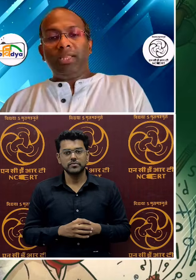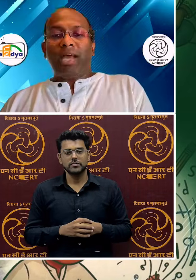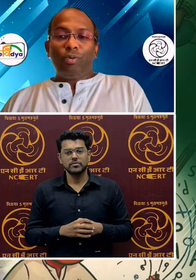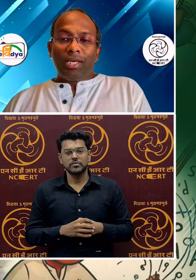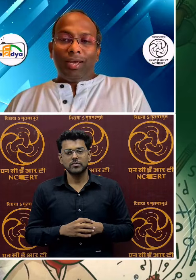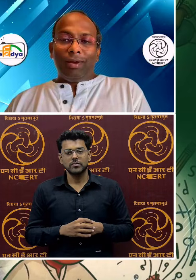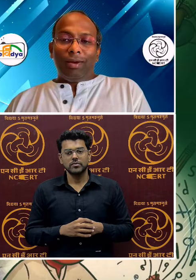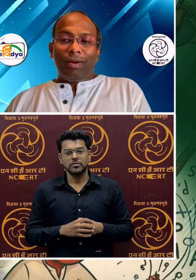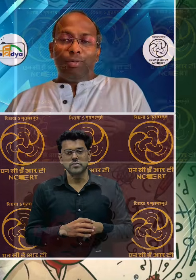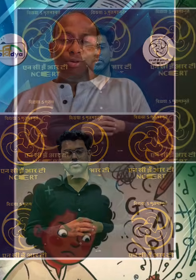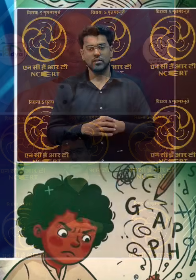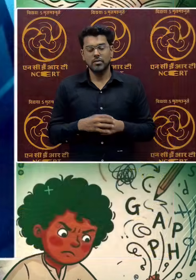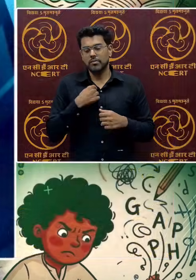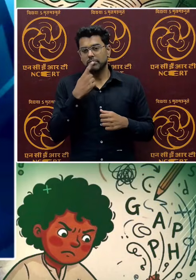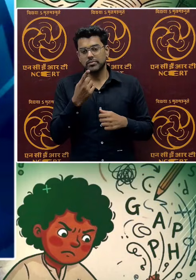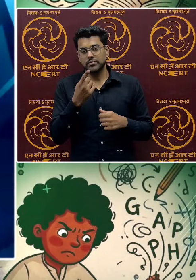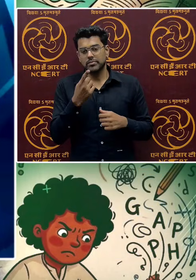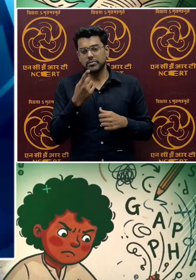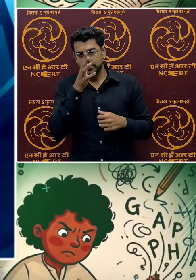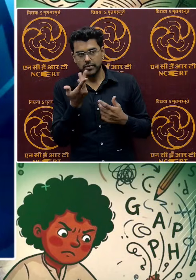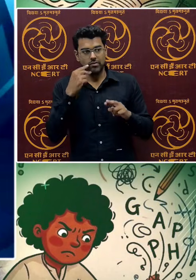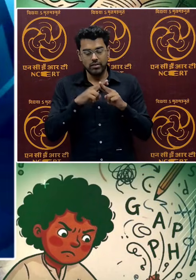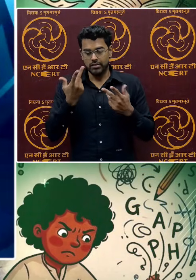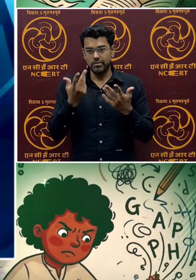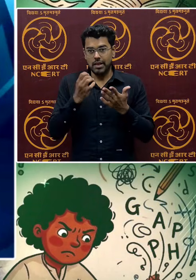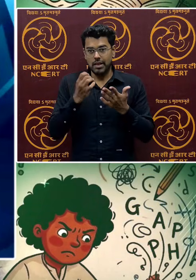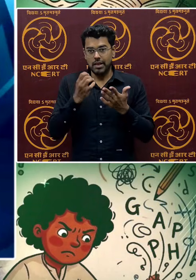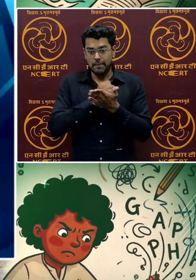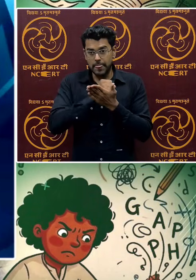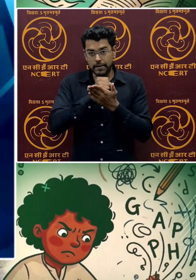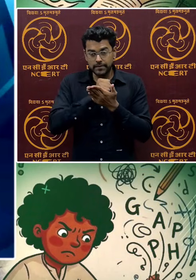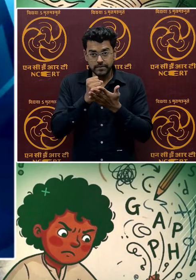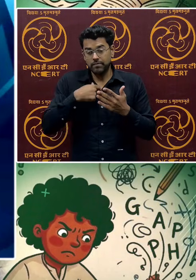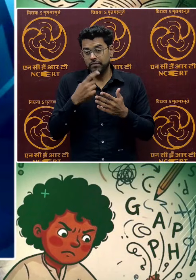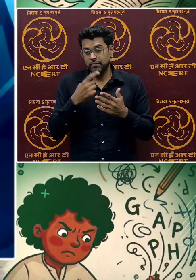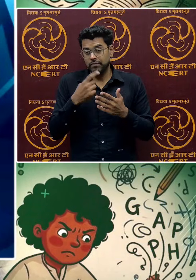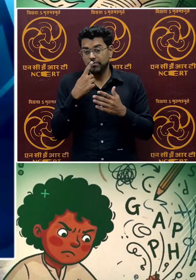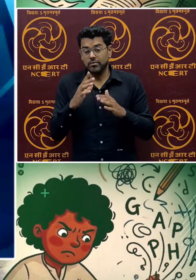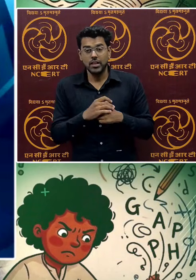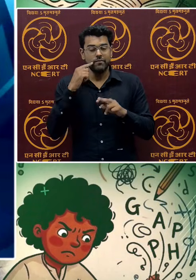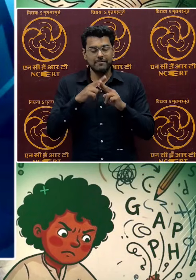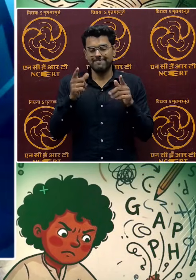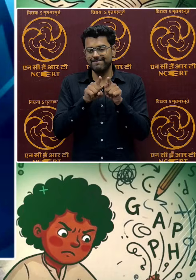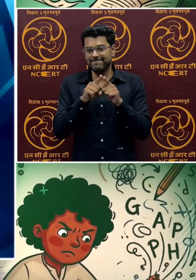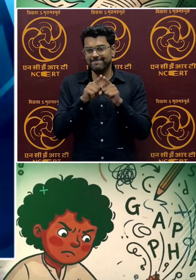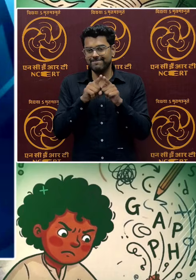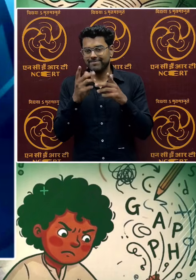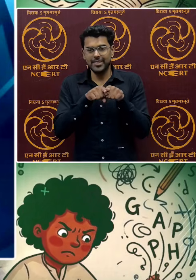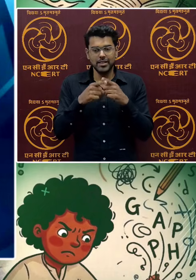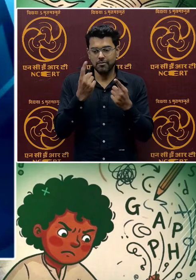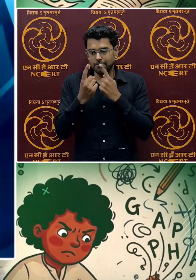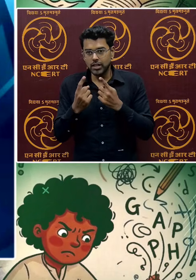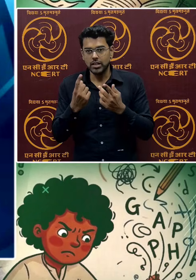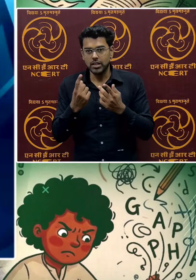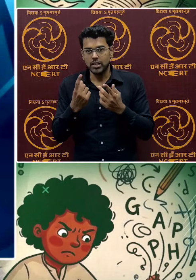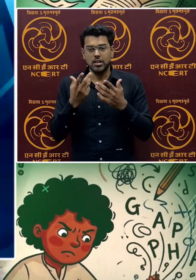It's Is- myth. I myth, would say, okay. I would go in saying that if that practice is in a right manner, like remediation